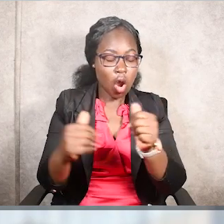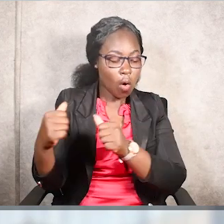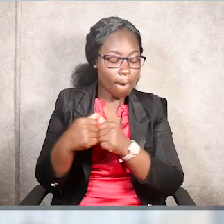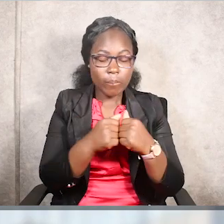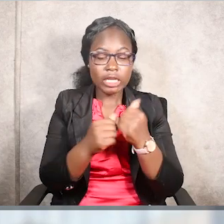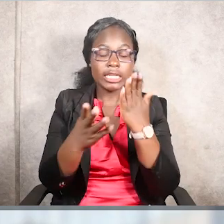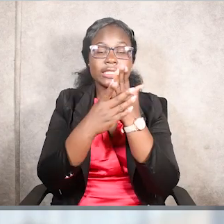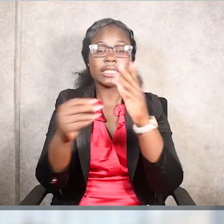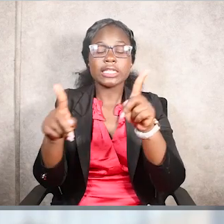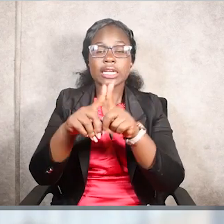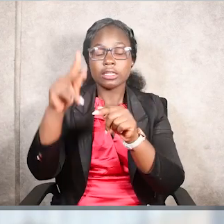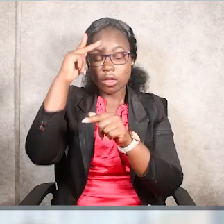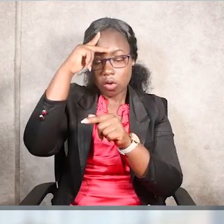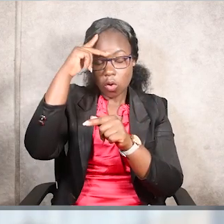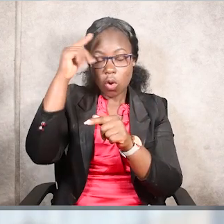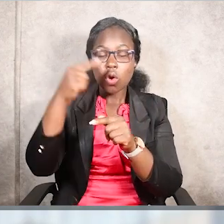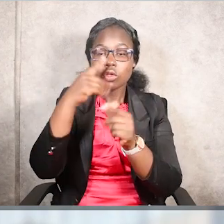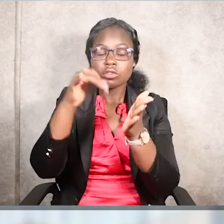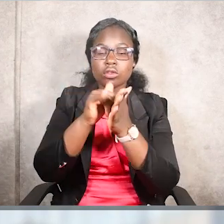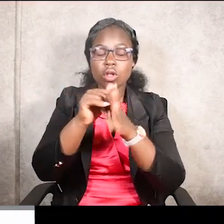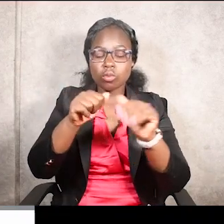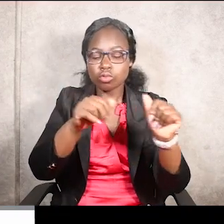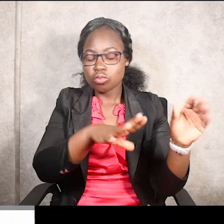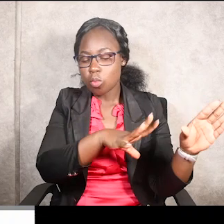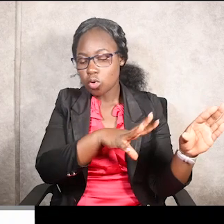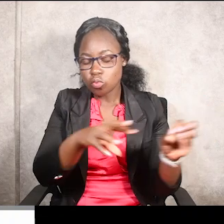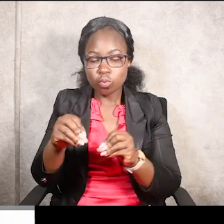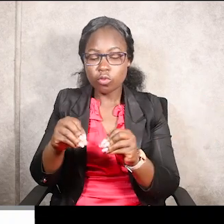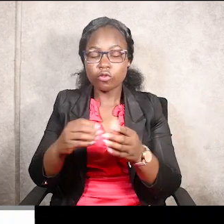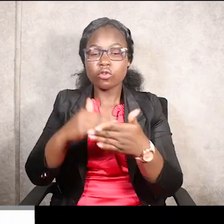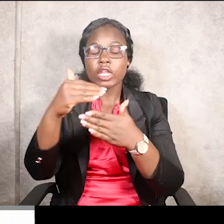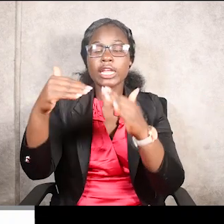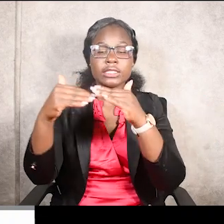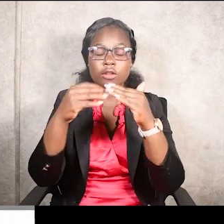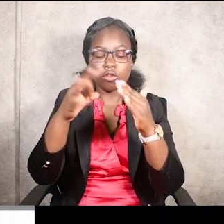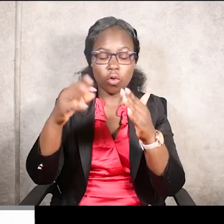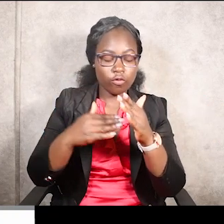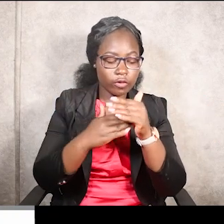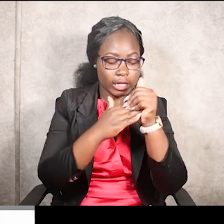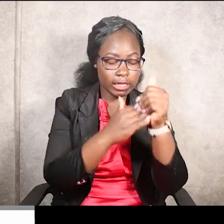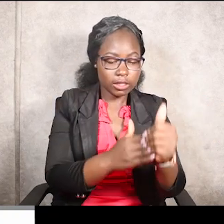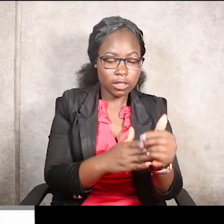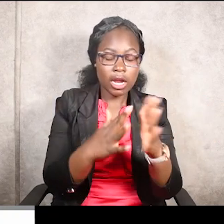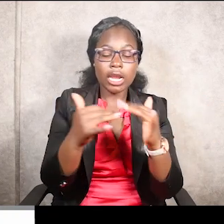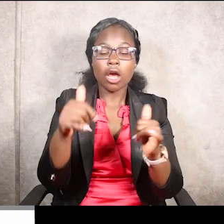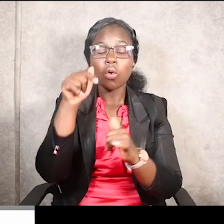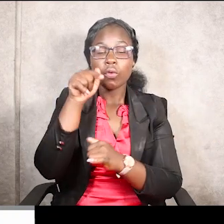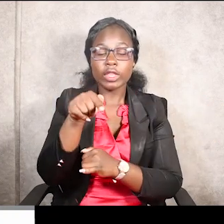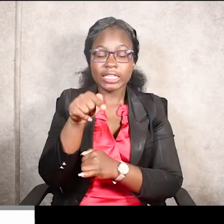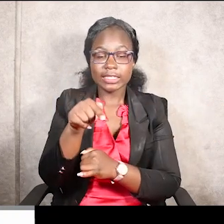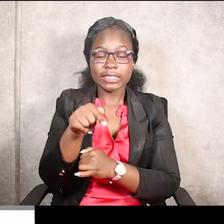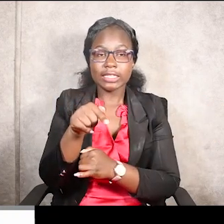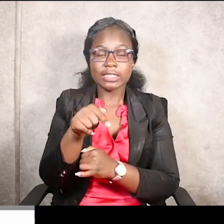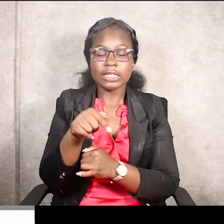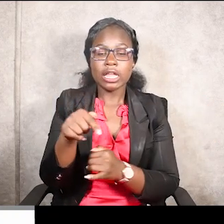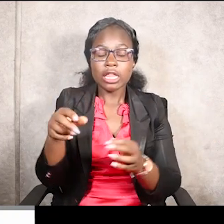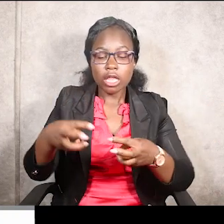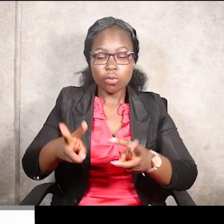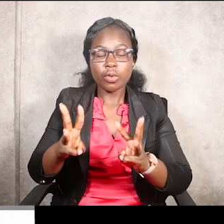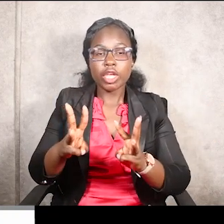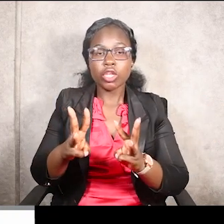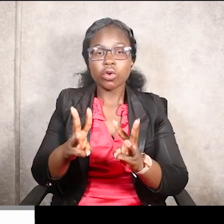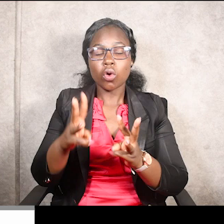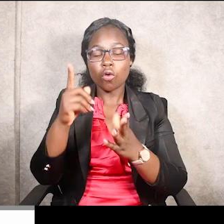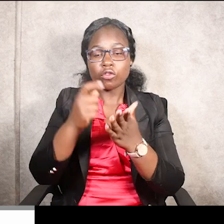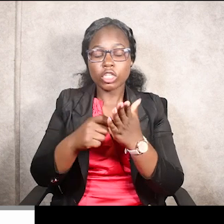and knowledge so that you're able to move to the next level of leadership. So this is the art of taking charge